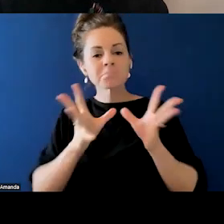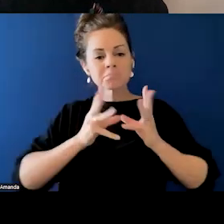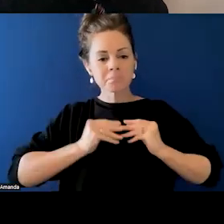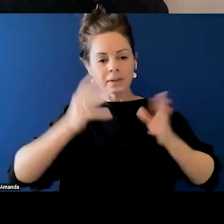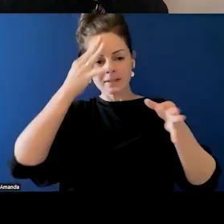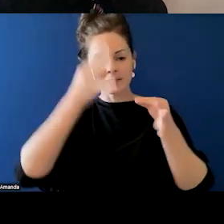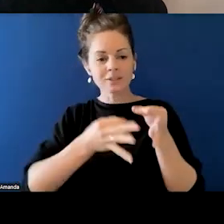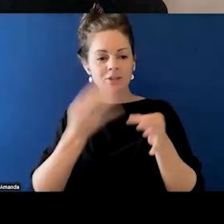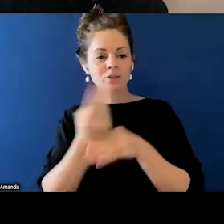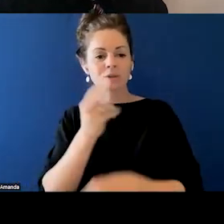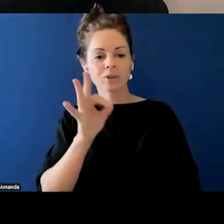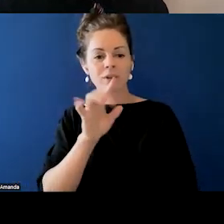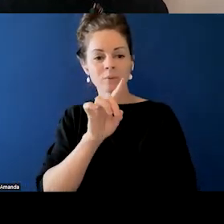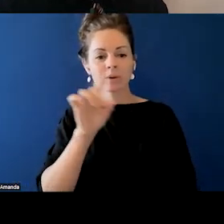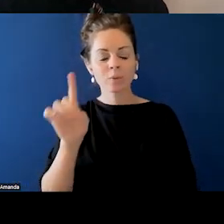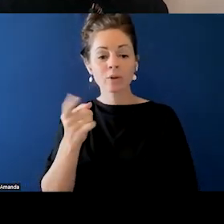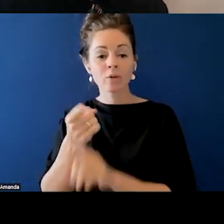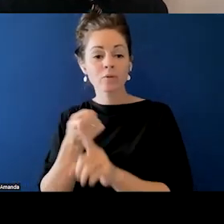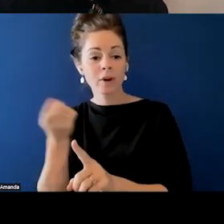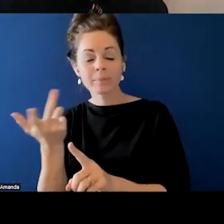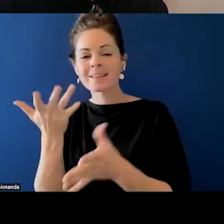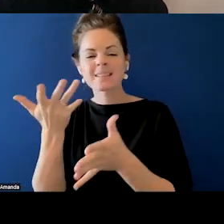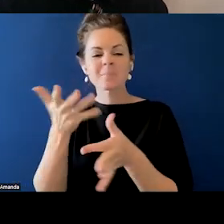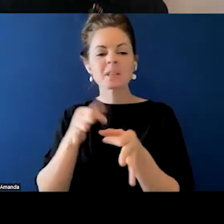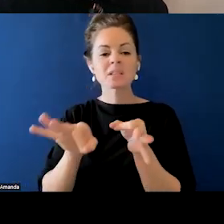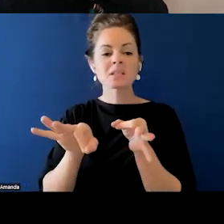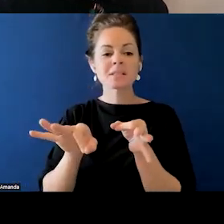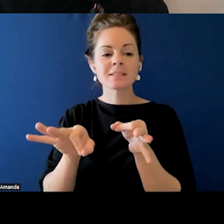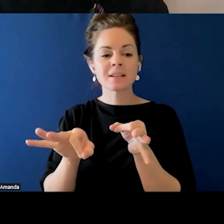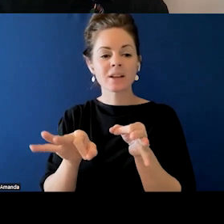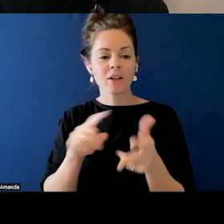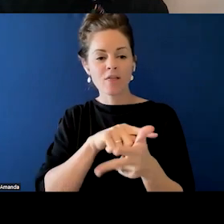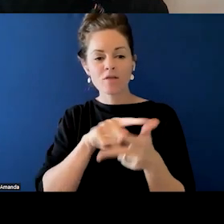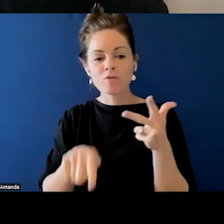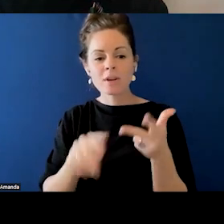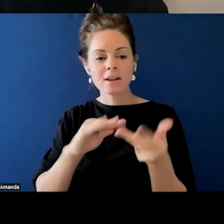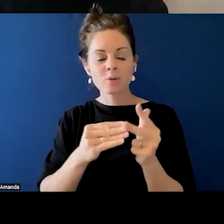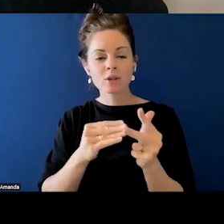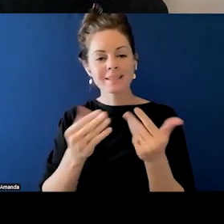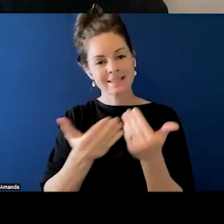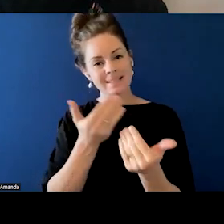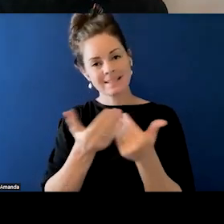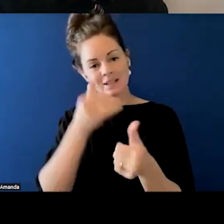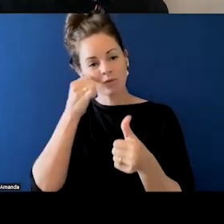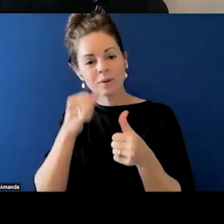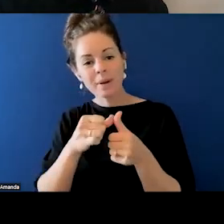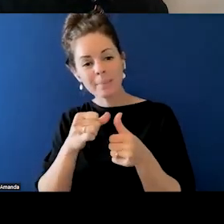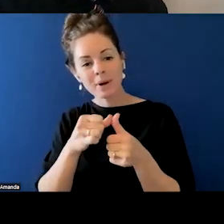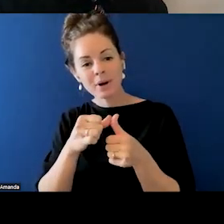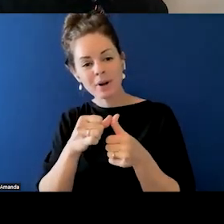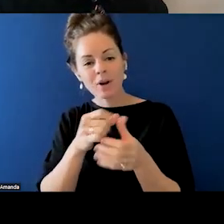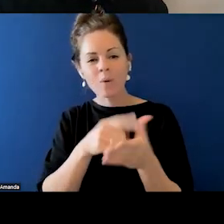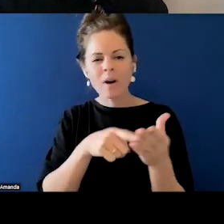decision to utilize 911 was born out of simplicity. The 3 digits are an easy number to remember. But what